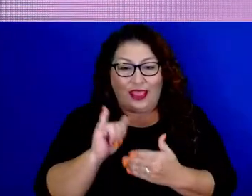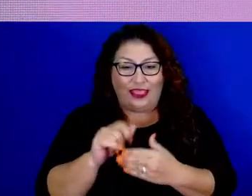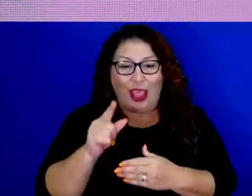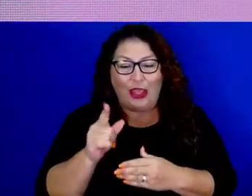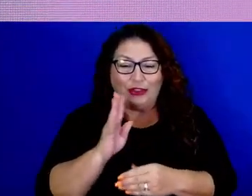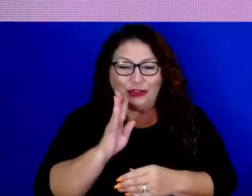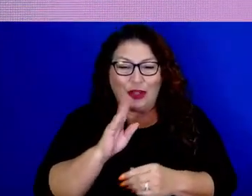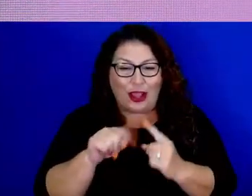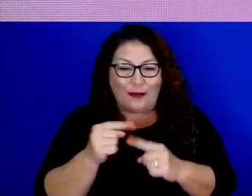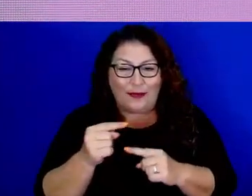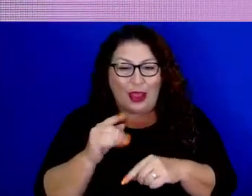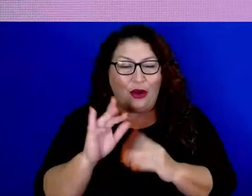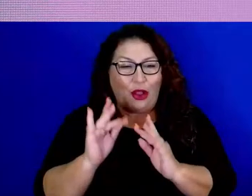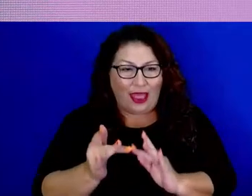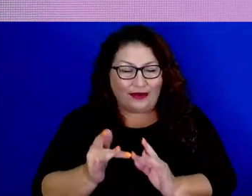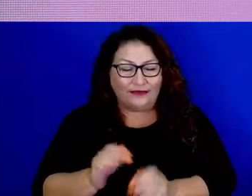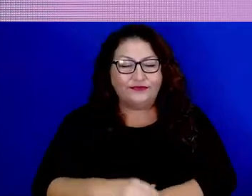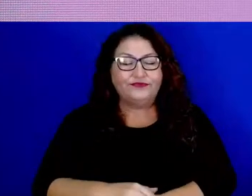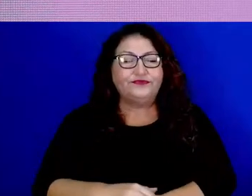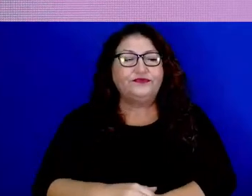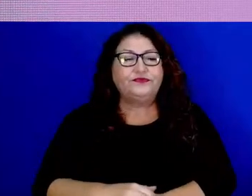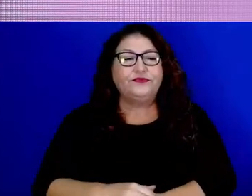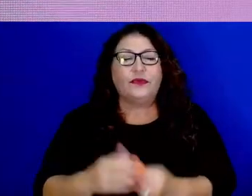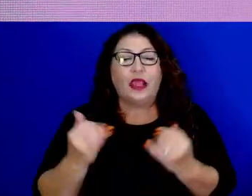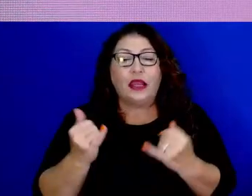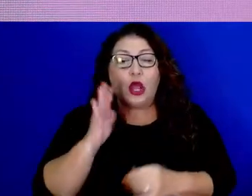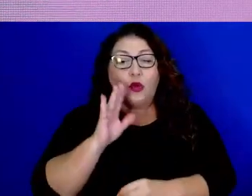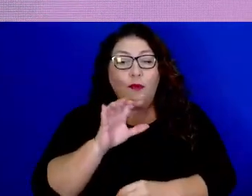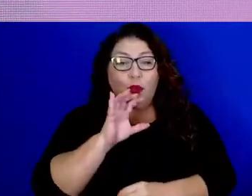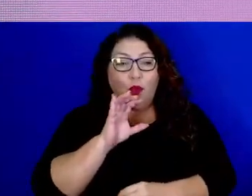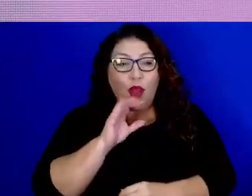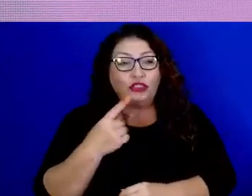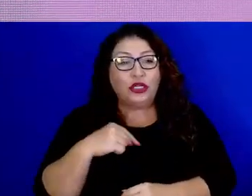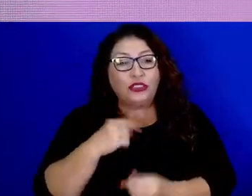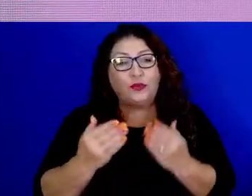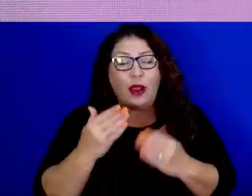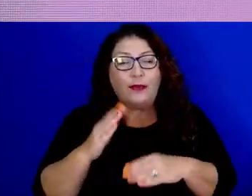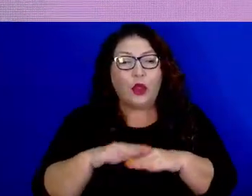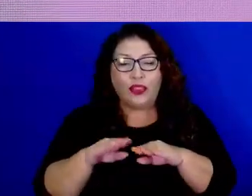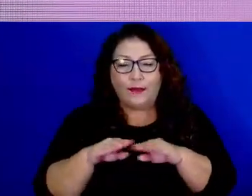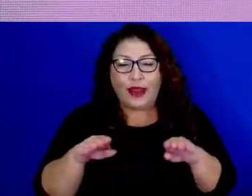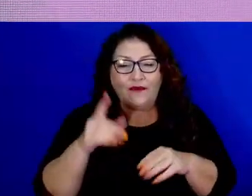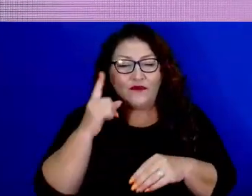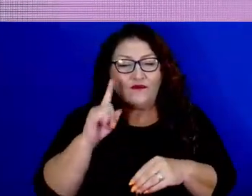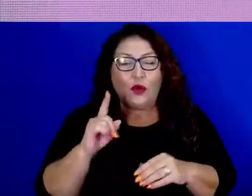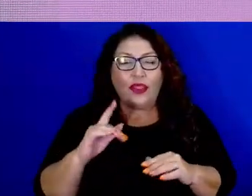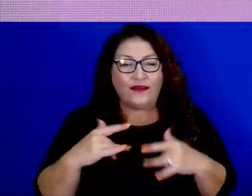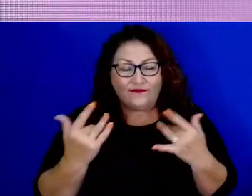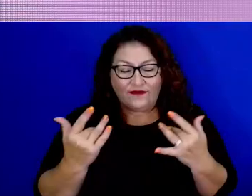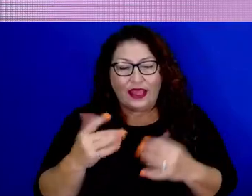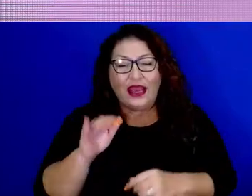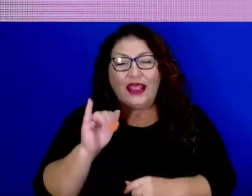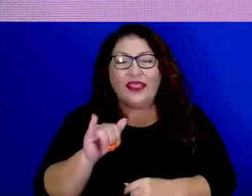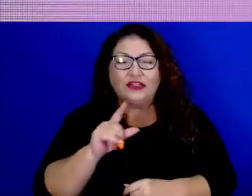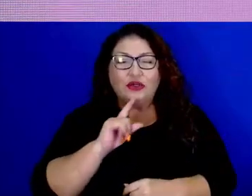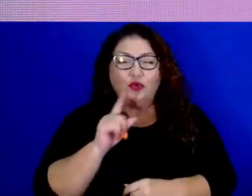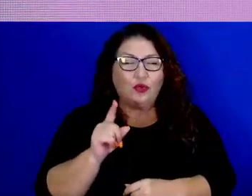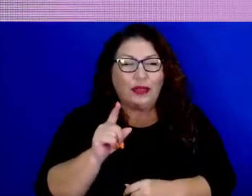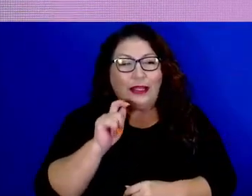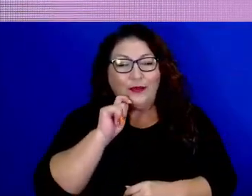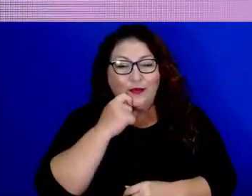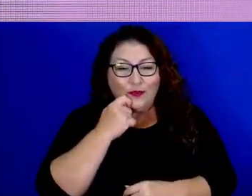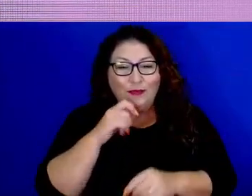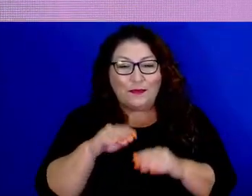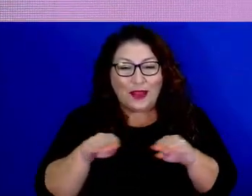online. Now, you're going to be watching us probably on the platform for the event. That is a very nifty little platform where you're going to be able to